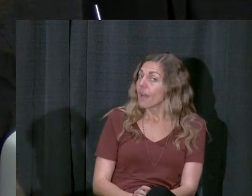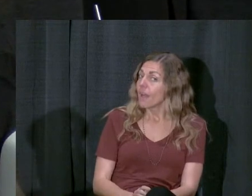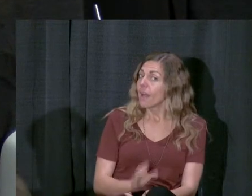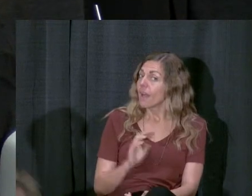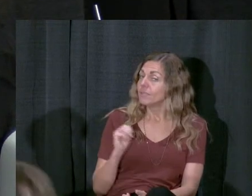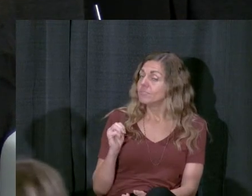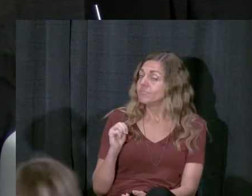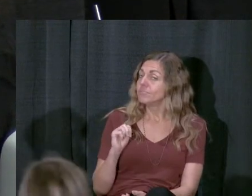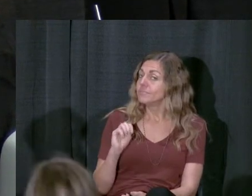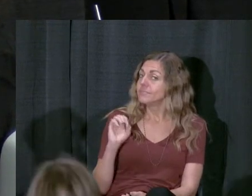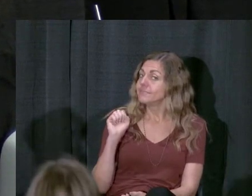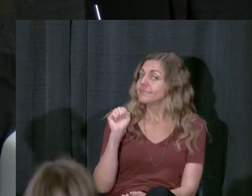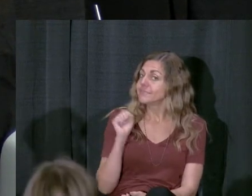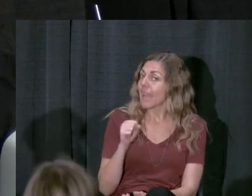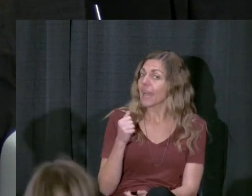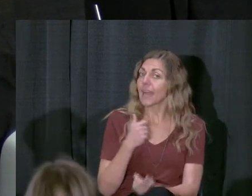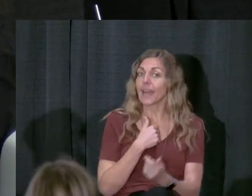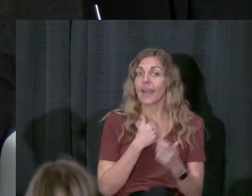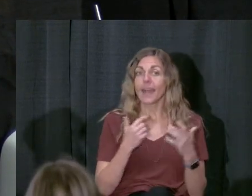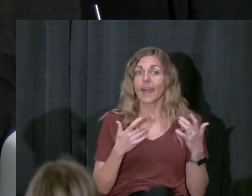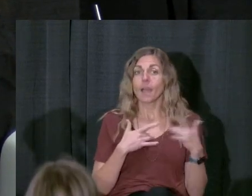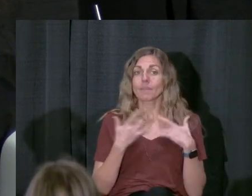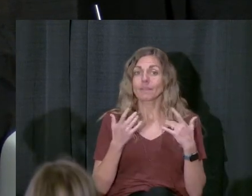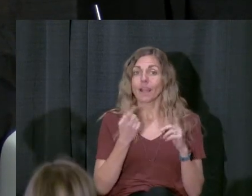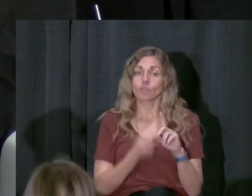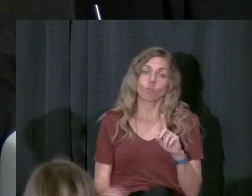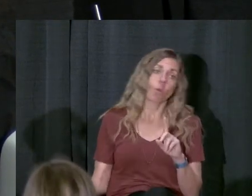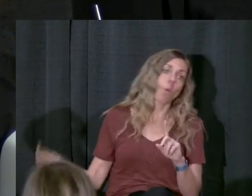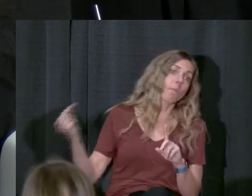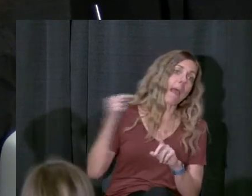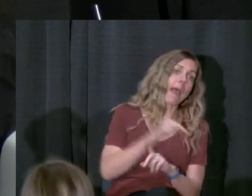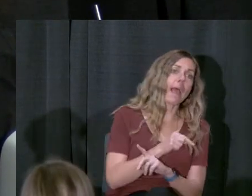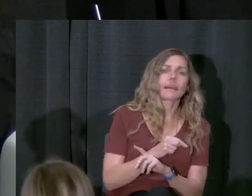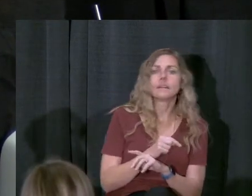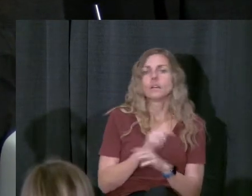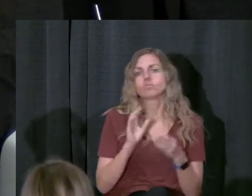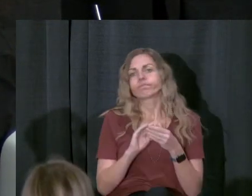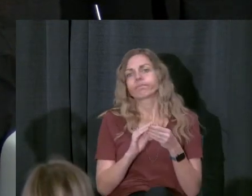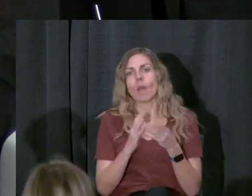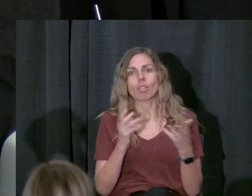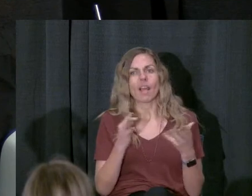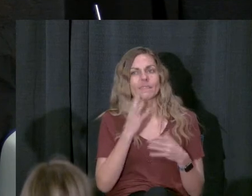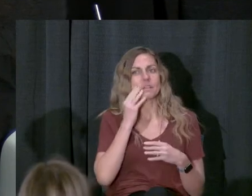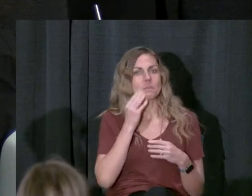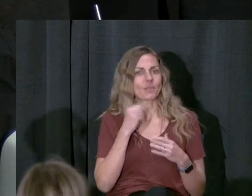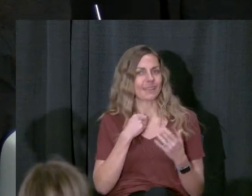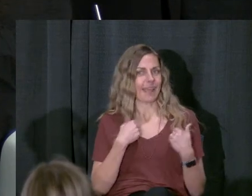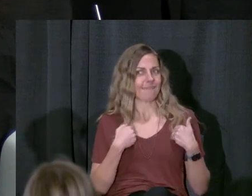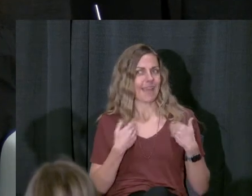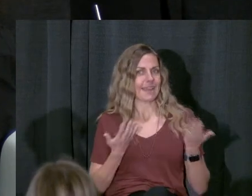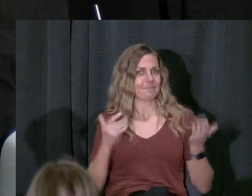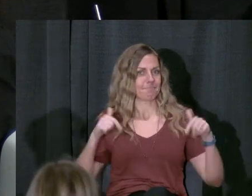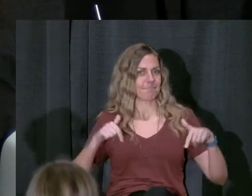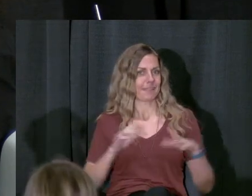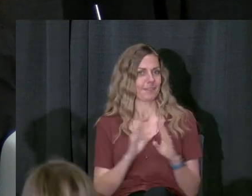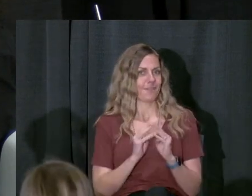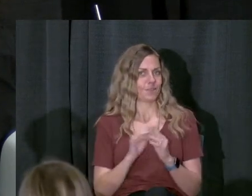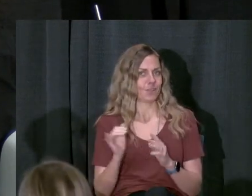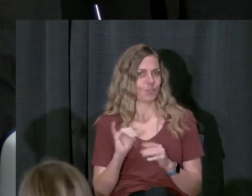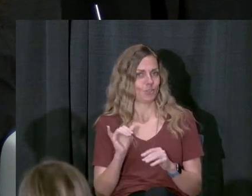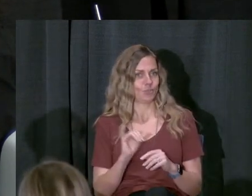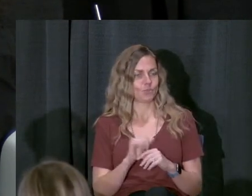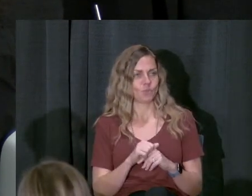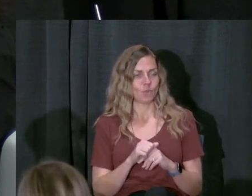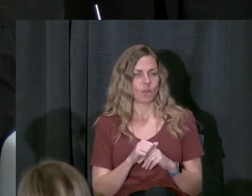I'm excited to go back and share a lot of the experiences that I've had here at this conference, for sure. In fact, I've